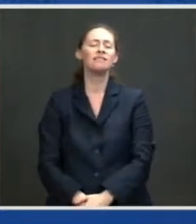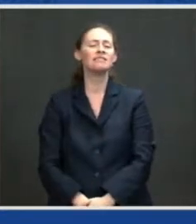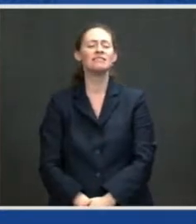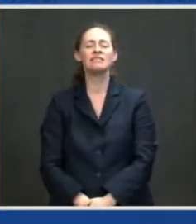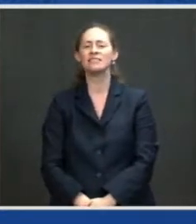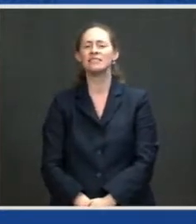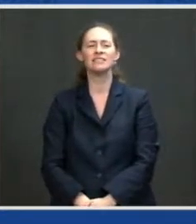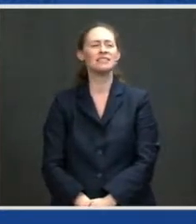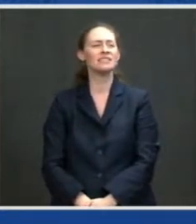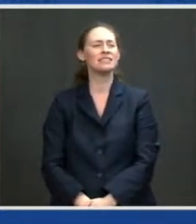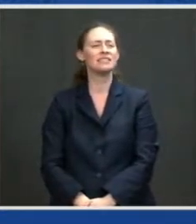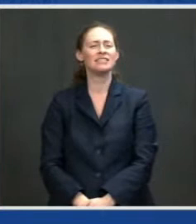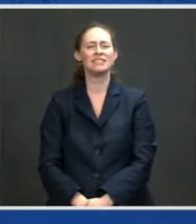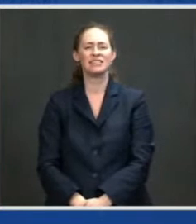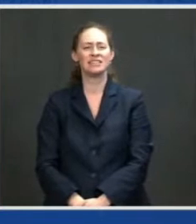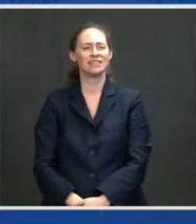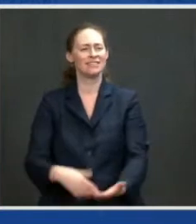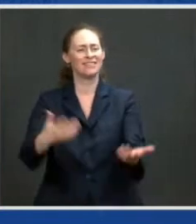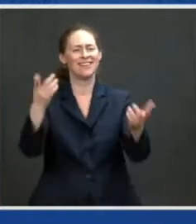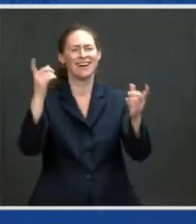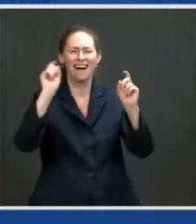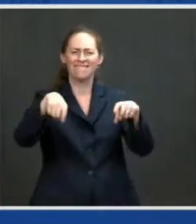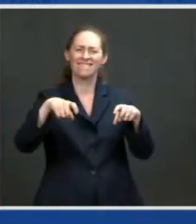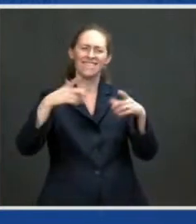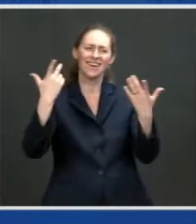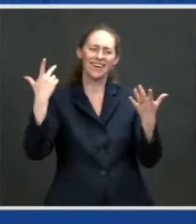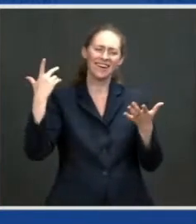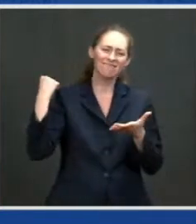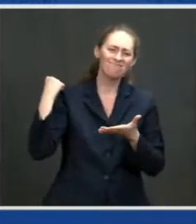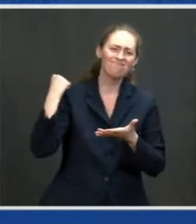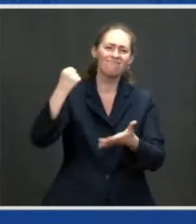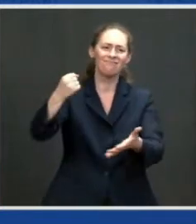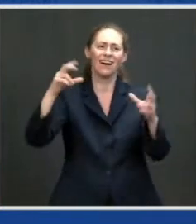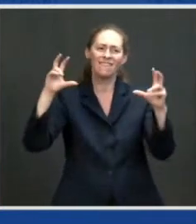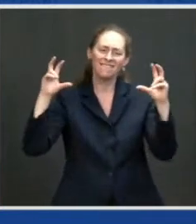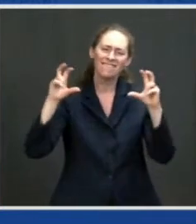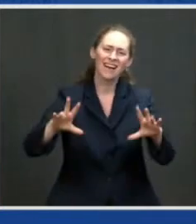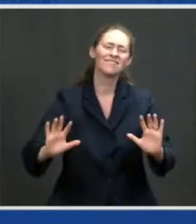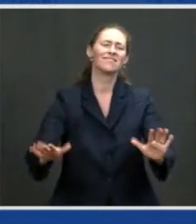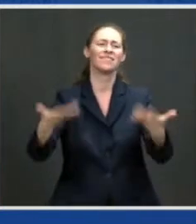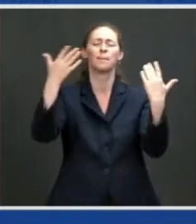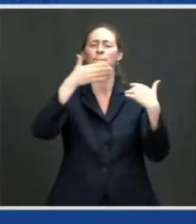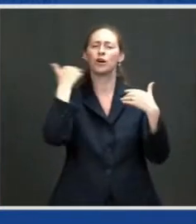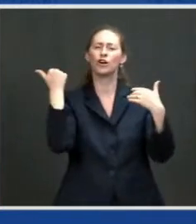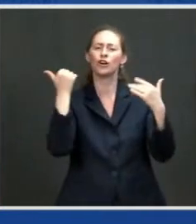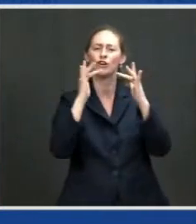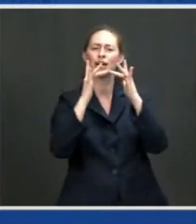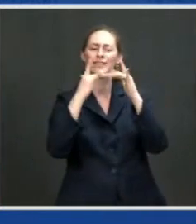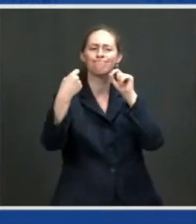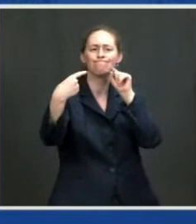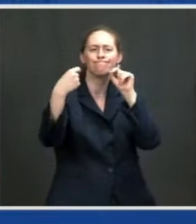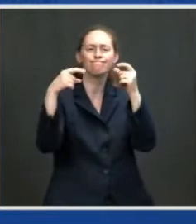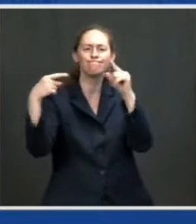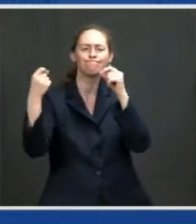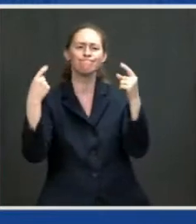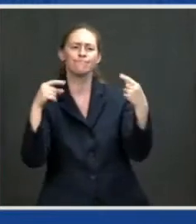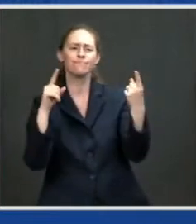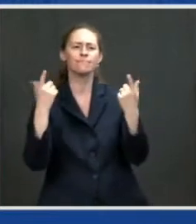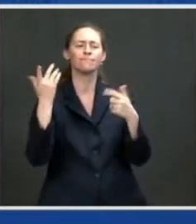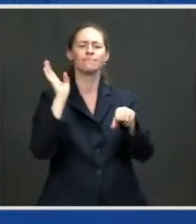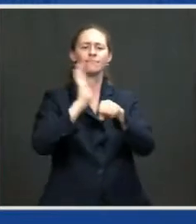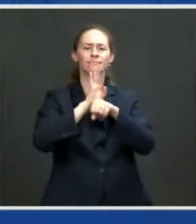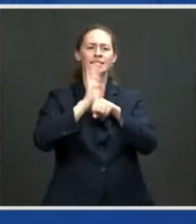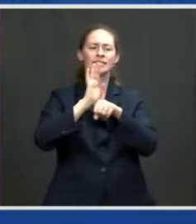We need to invest in universal, high-speed internet, more seamlessly connect our businesses and their customers,